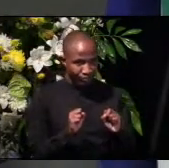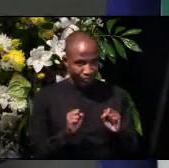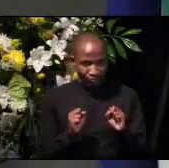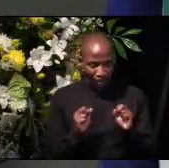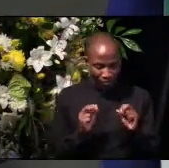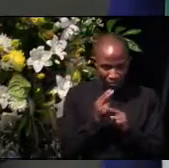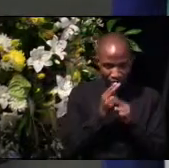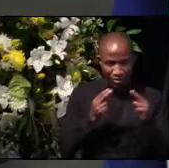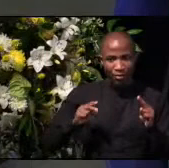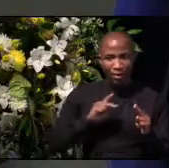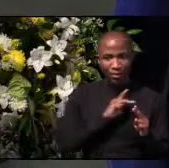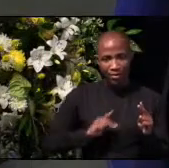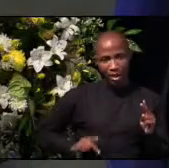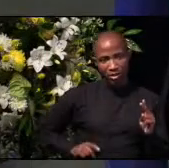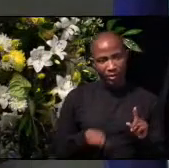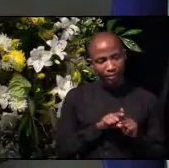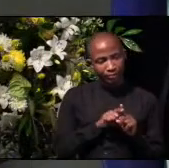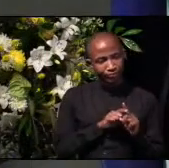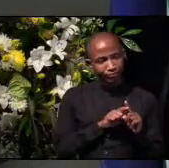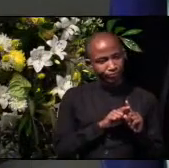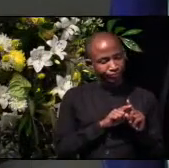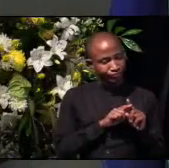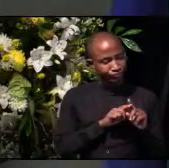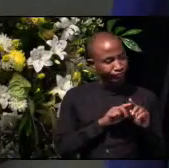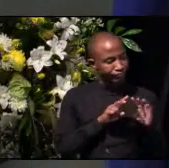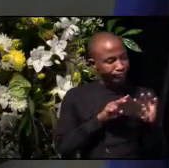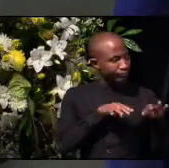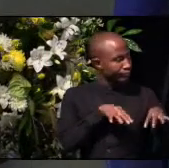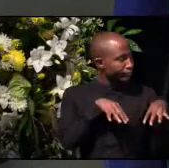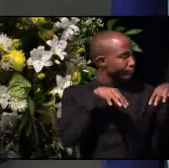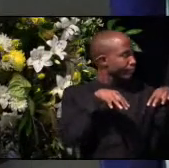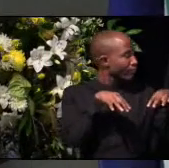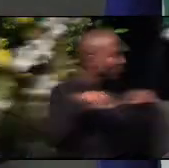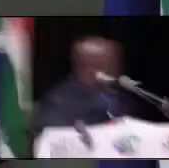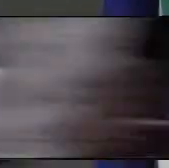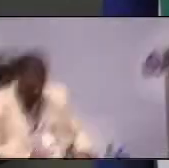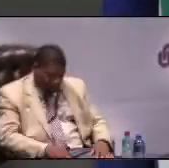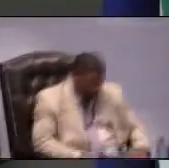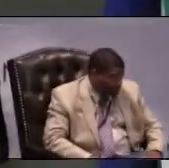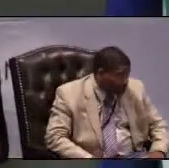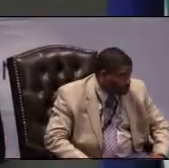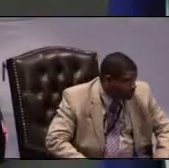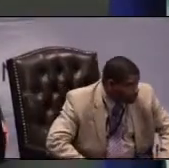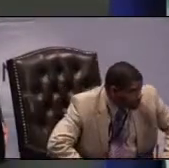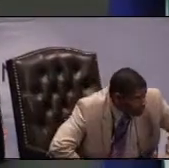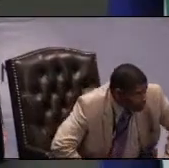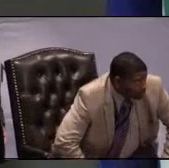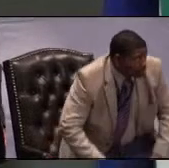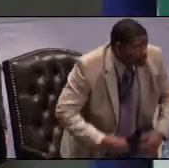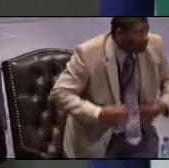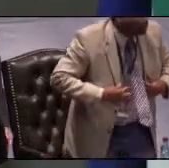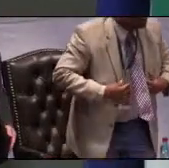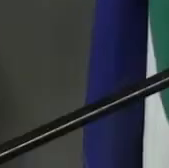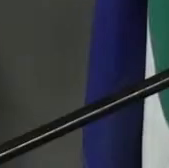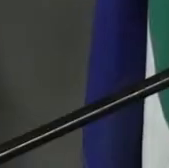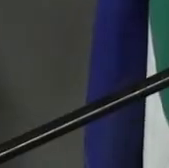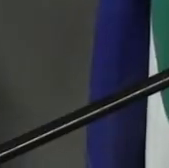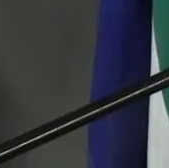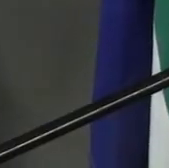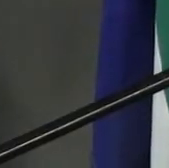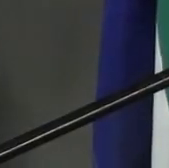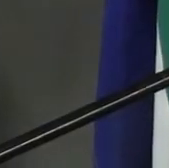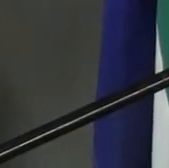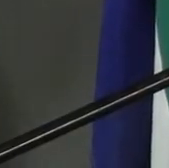in and the representative of the VC also to quickly join and then